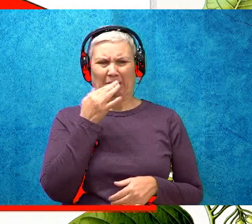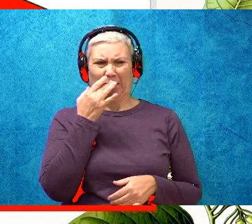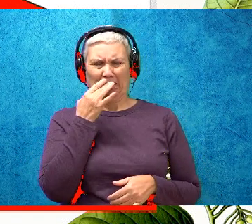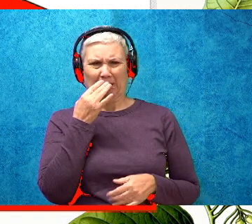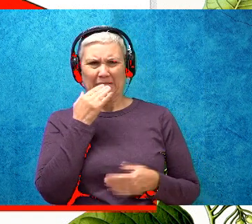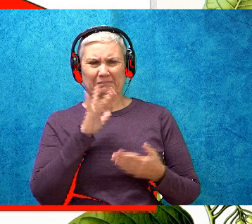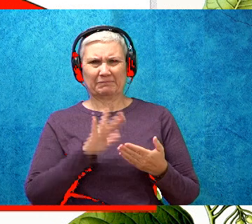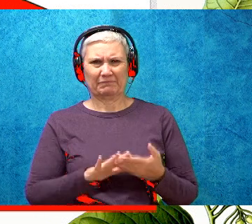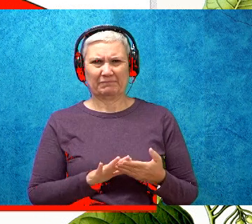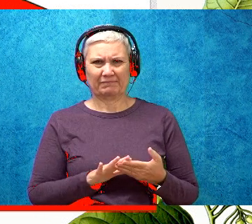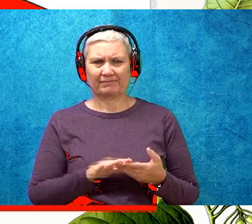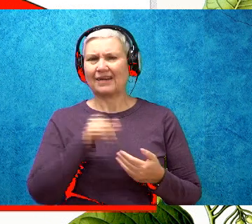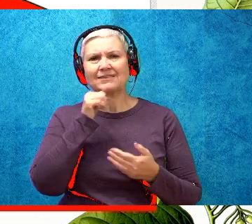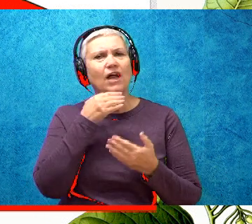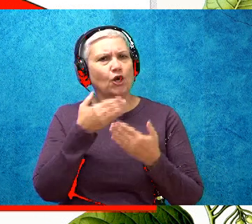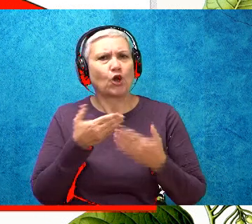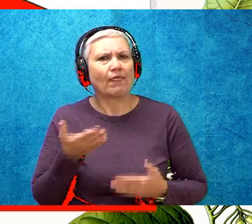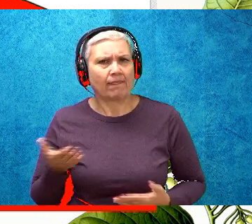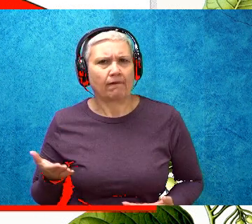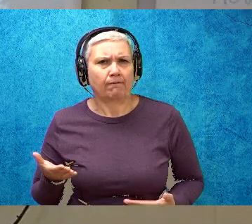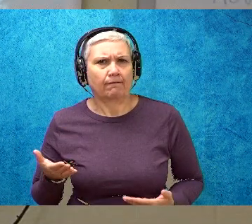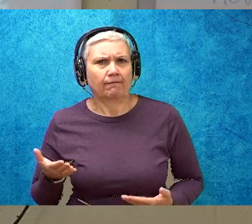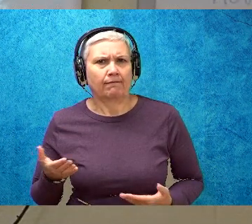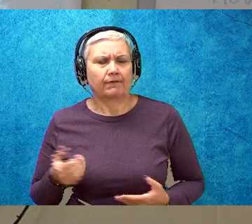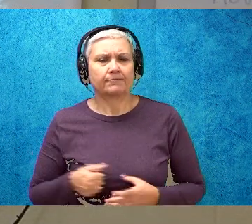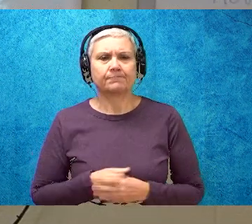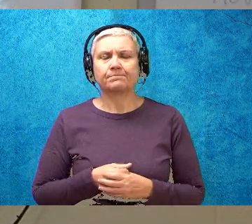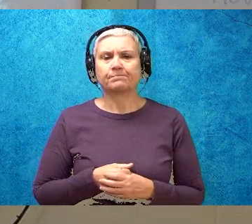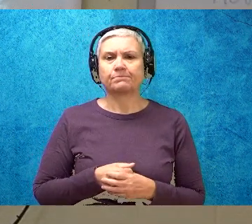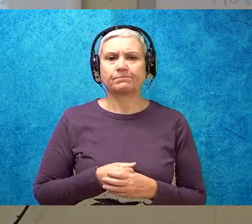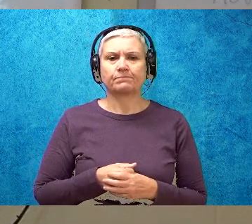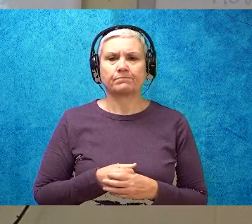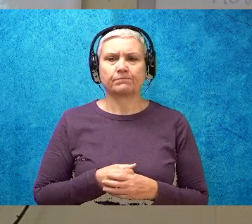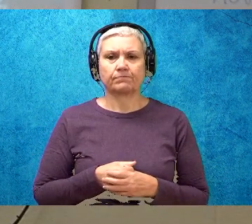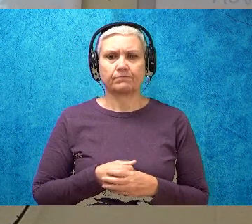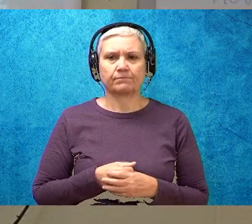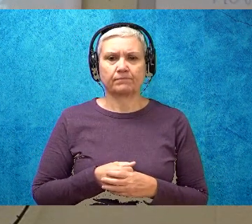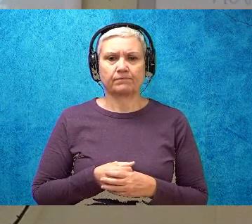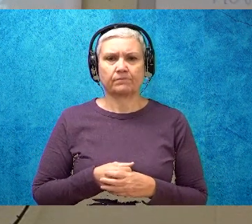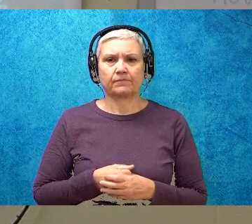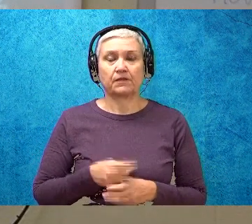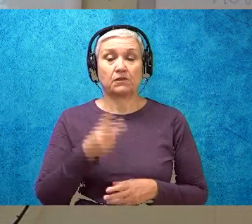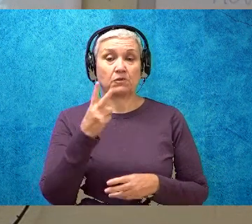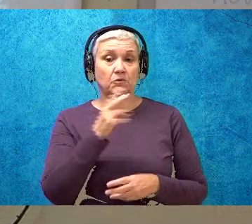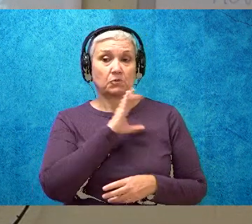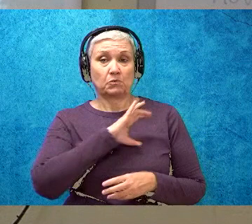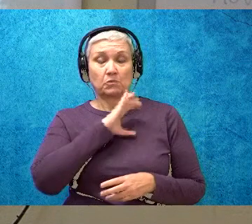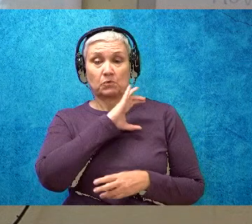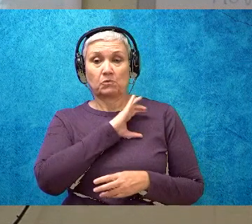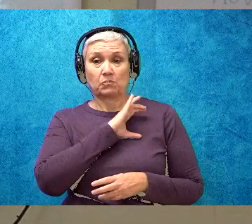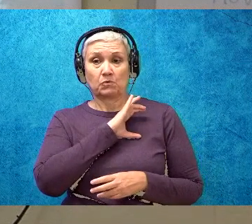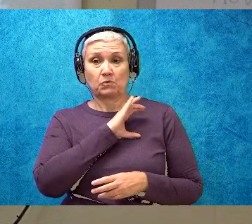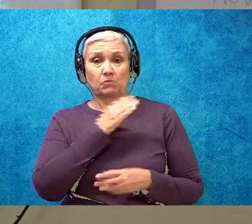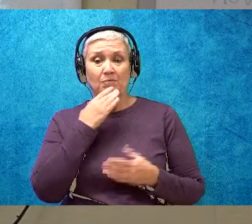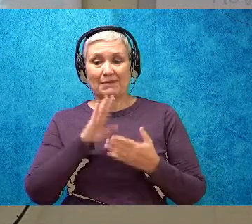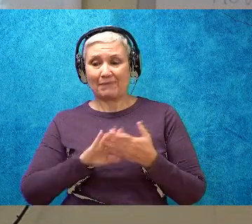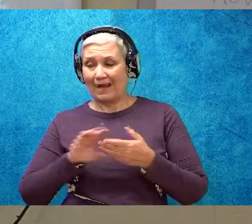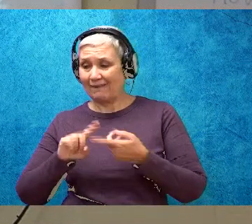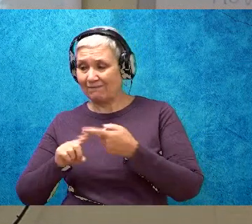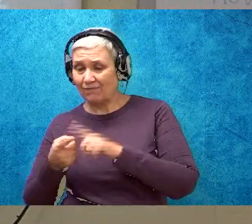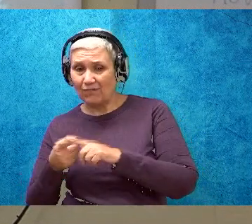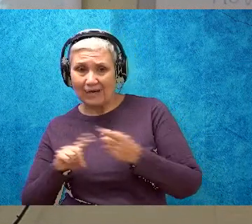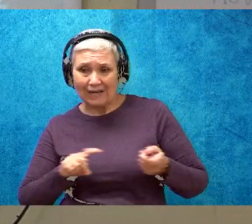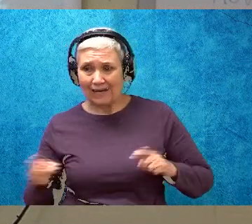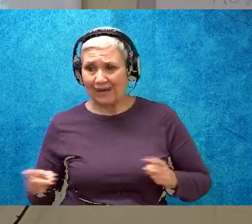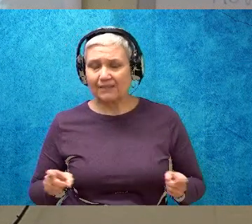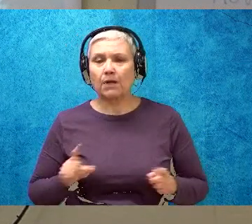that would not be a good theme, all right? And it wouldn't be that these particular two characters, Judy or Carrie, would be bad friends. You have to